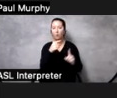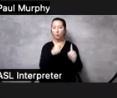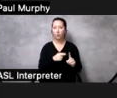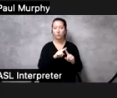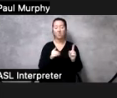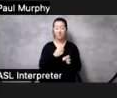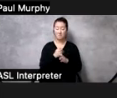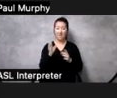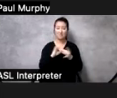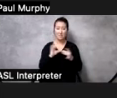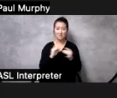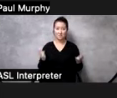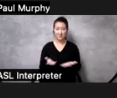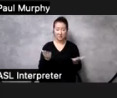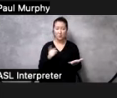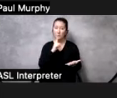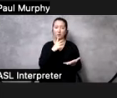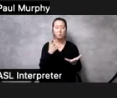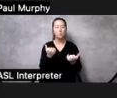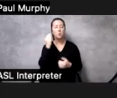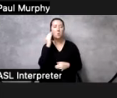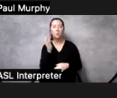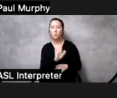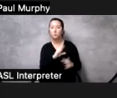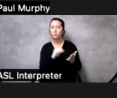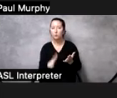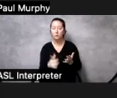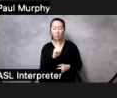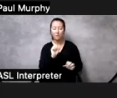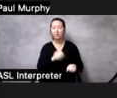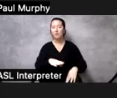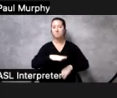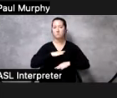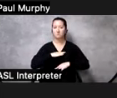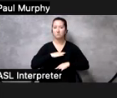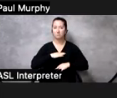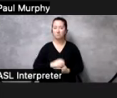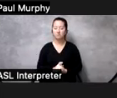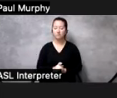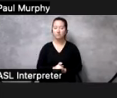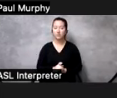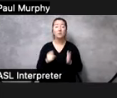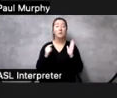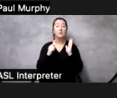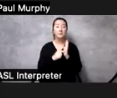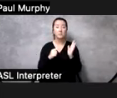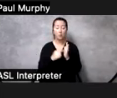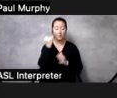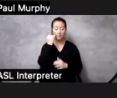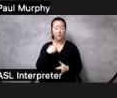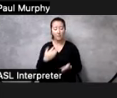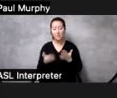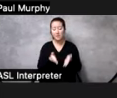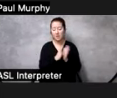is that you want to learn where your students are at so that you can meet them where they are. And so as an example, if I ask them what is